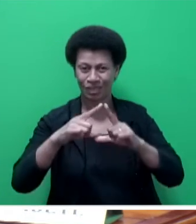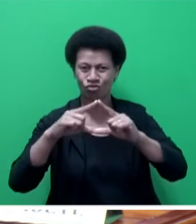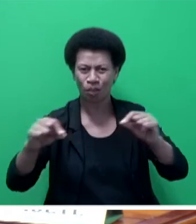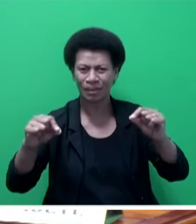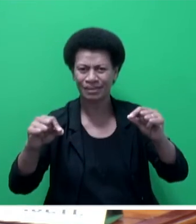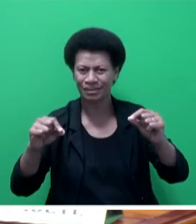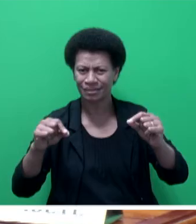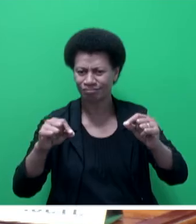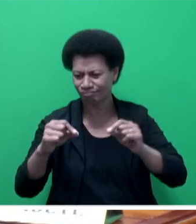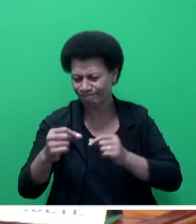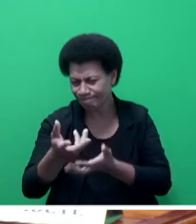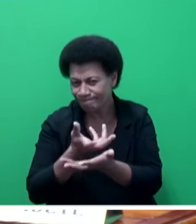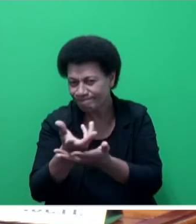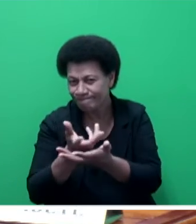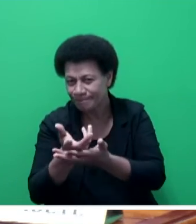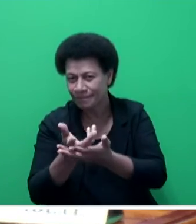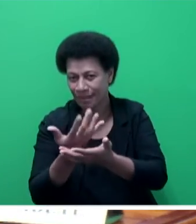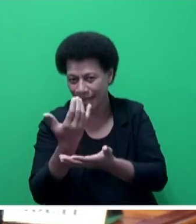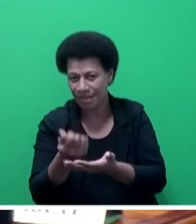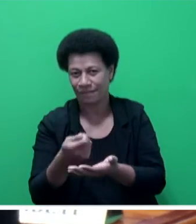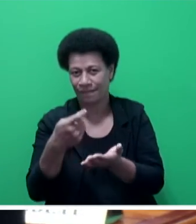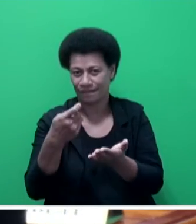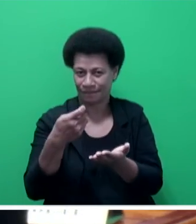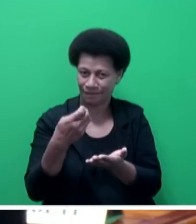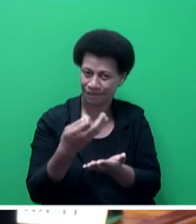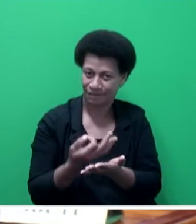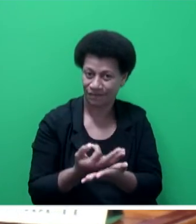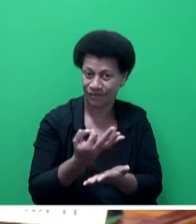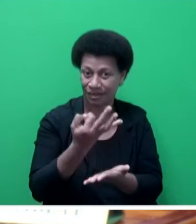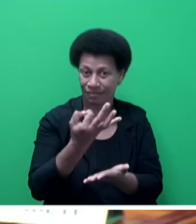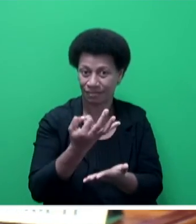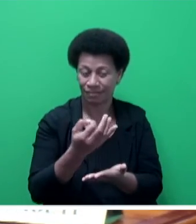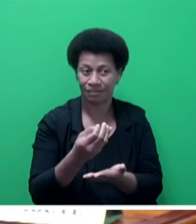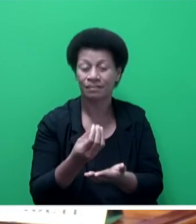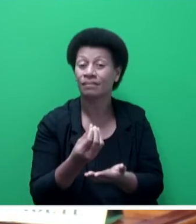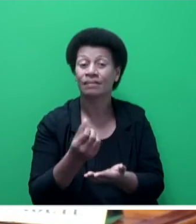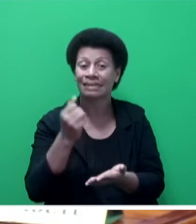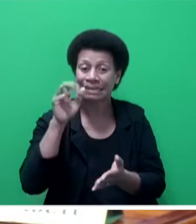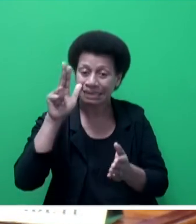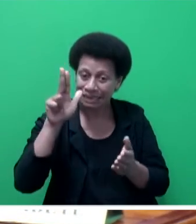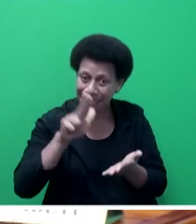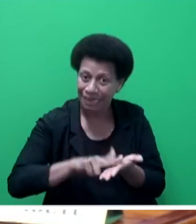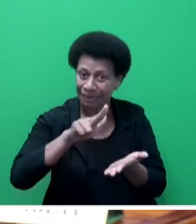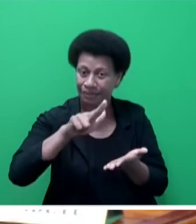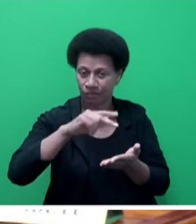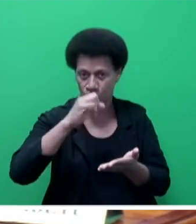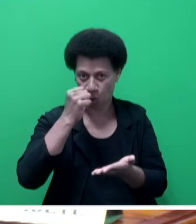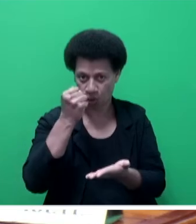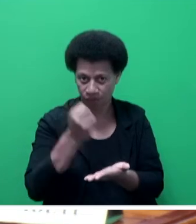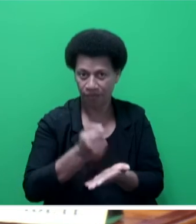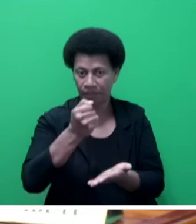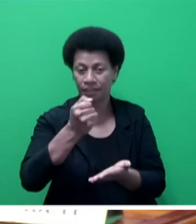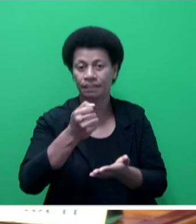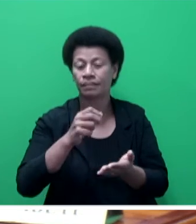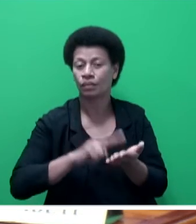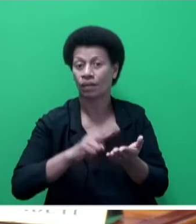have also been able to secure some funding, and that funding has been signed and confirmed that we will start this project in